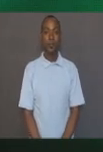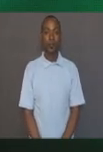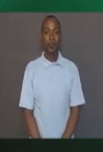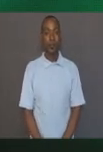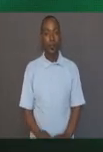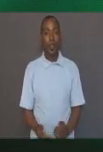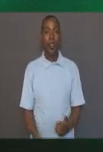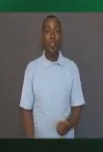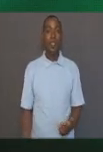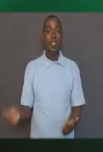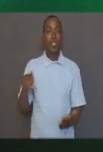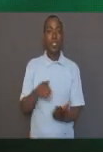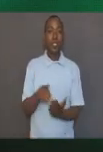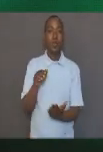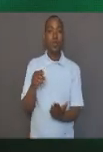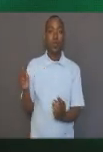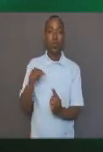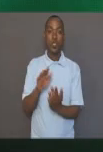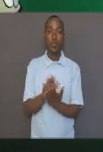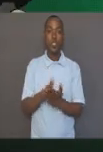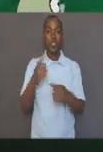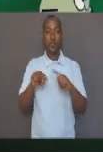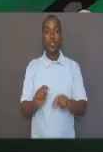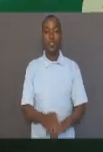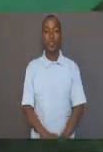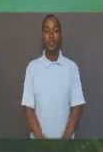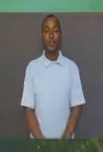Let's get back to our lesson.